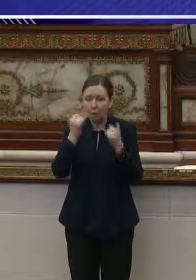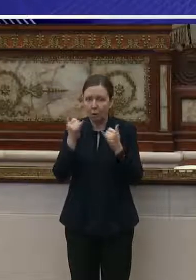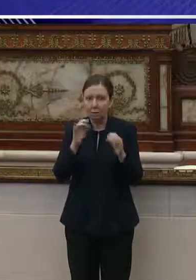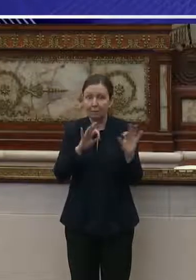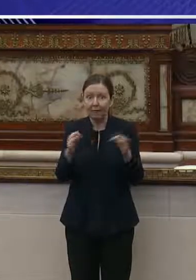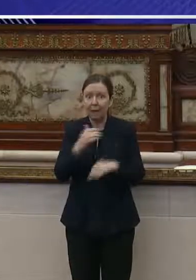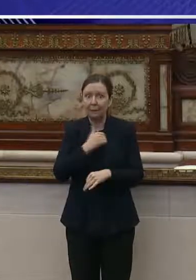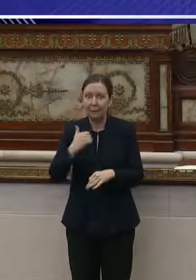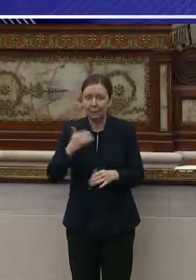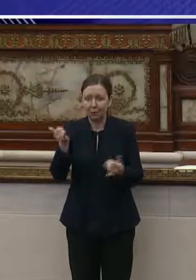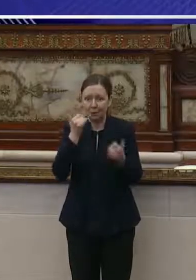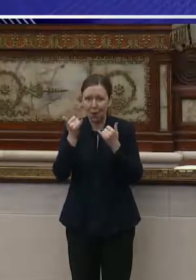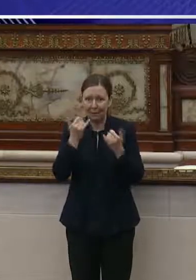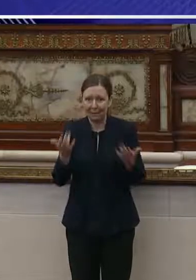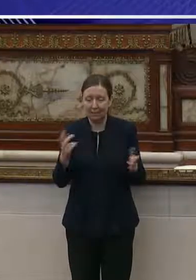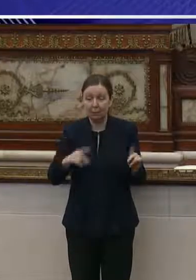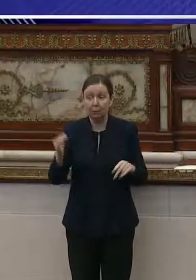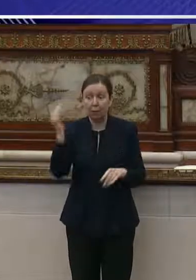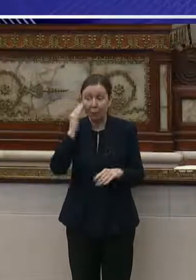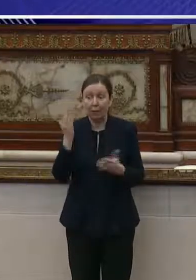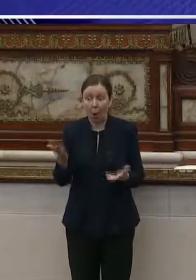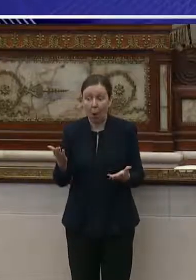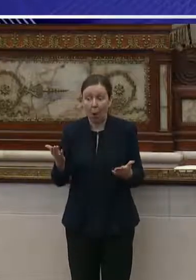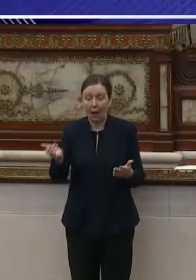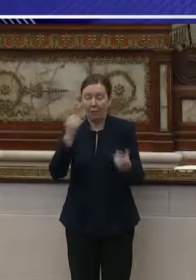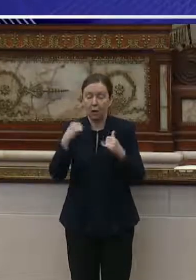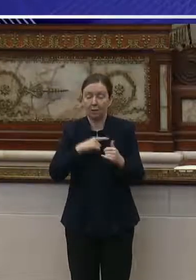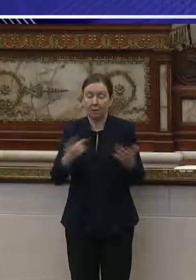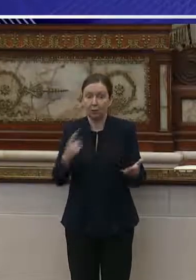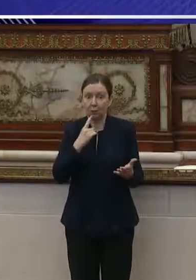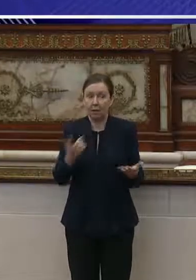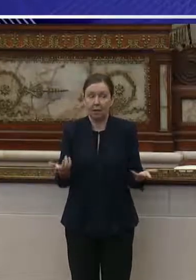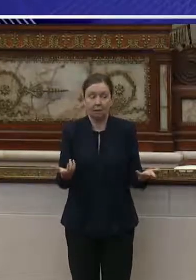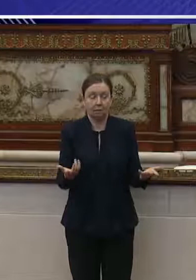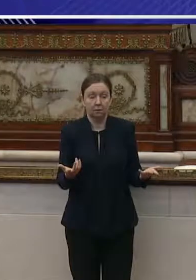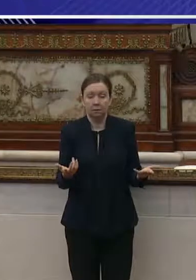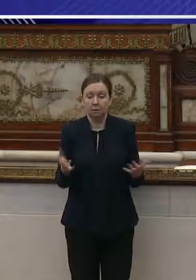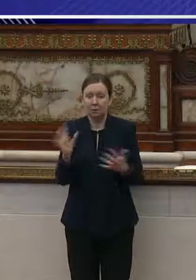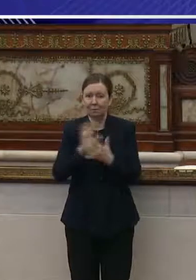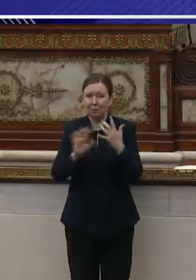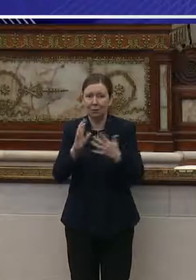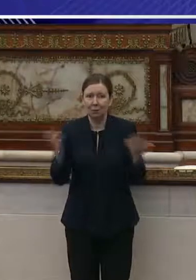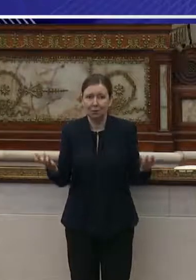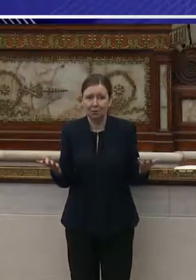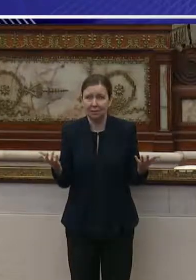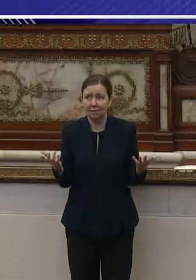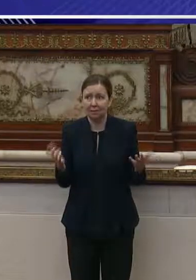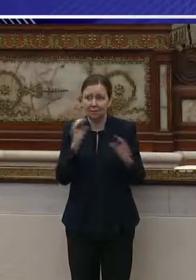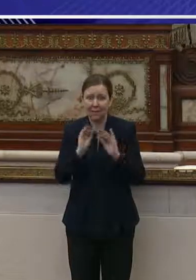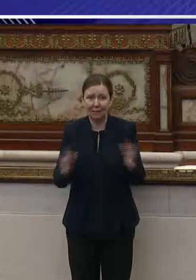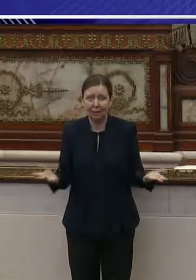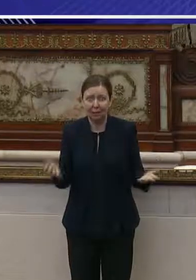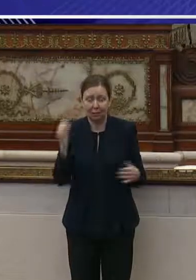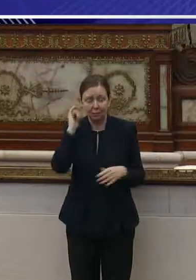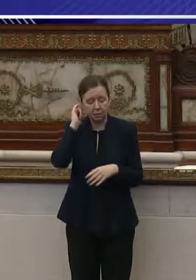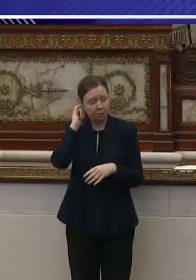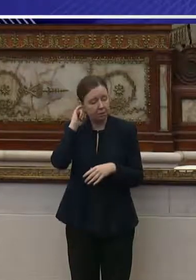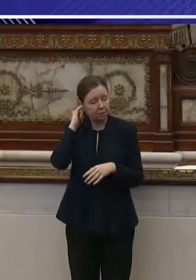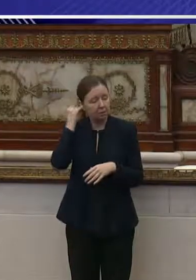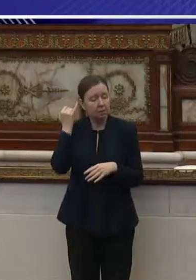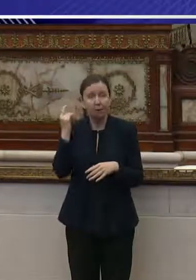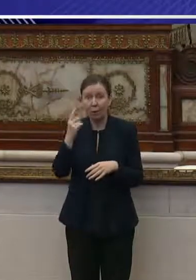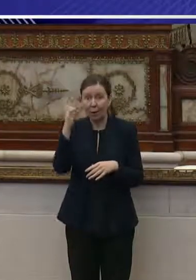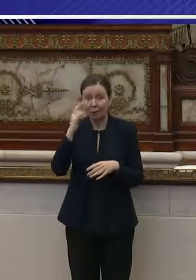family members, people that we know have called us to say that it's confusing and it's not clear. And one of the